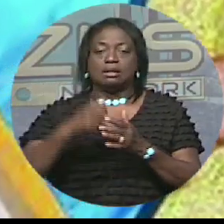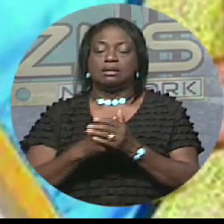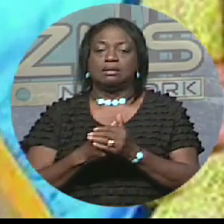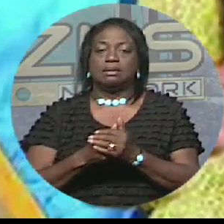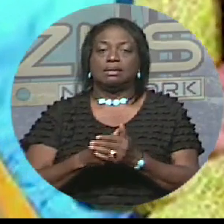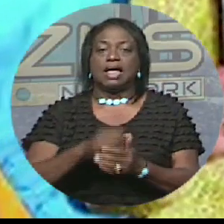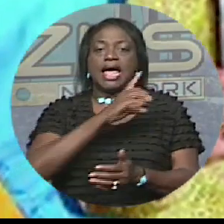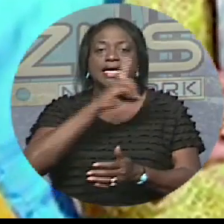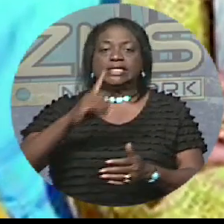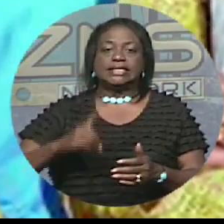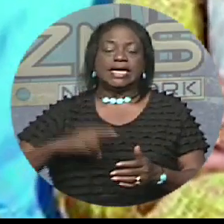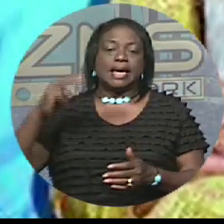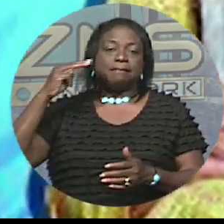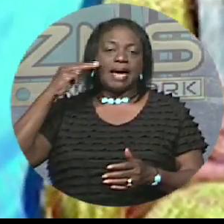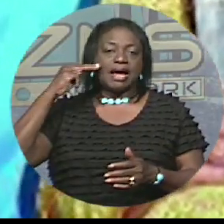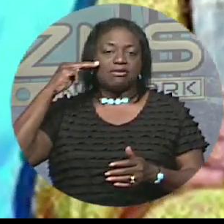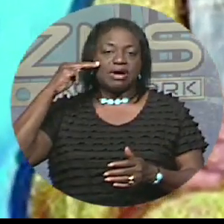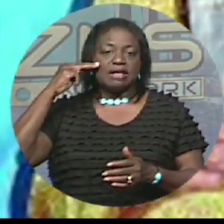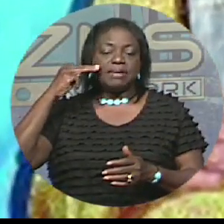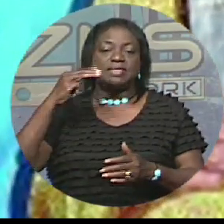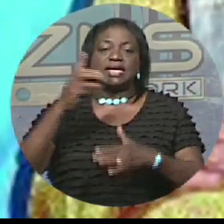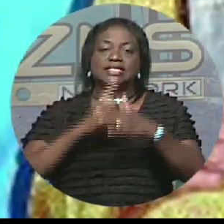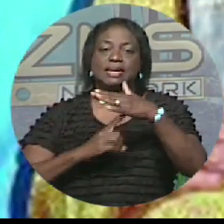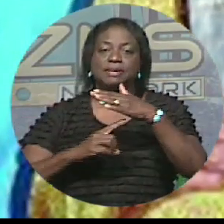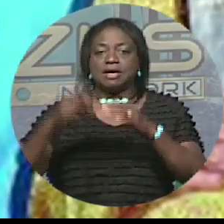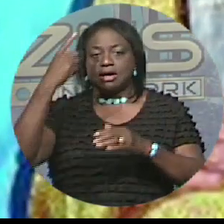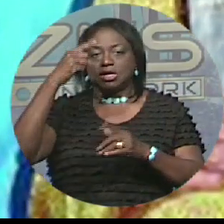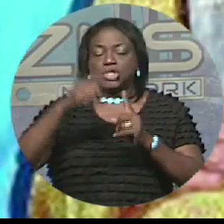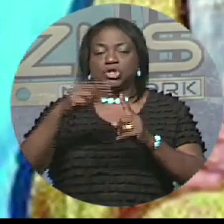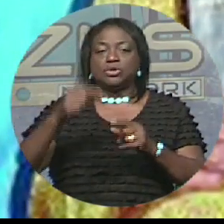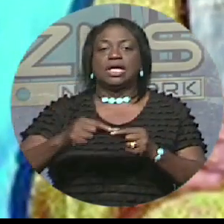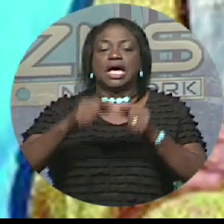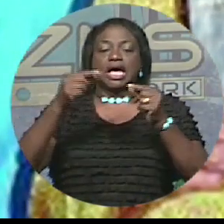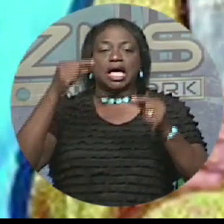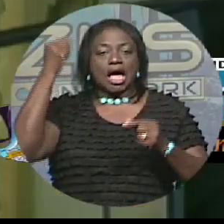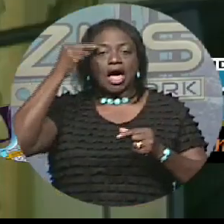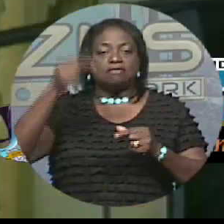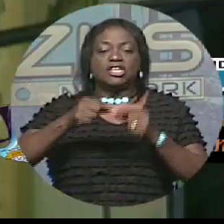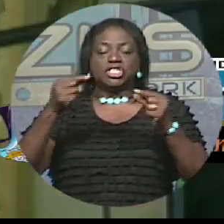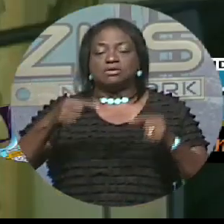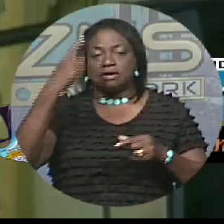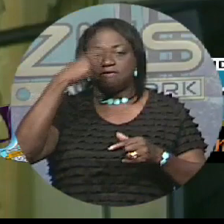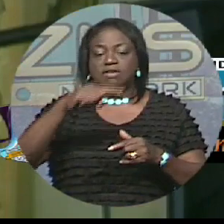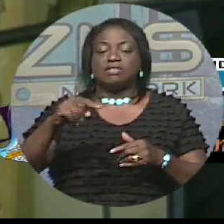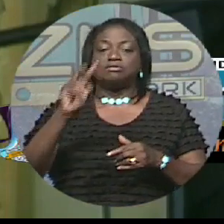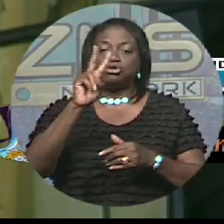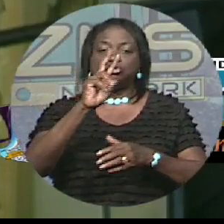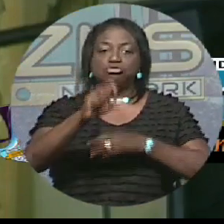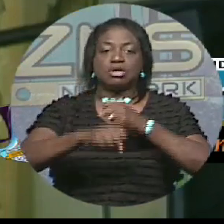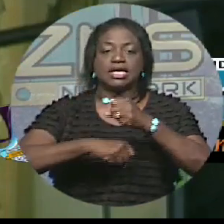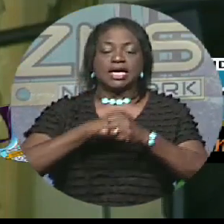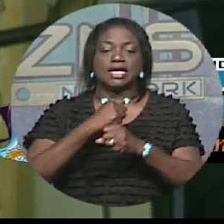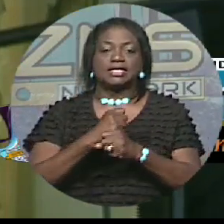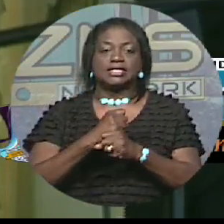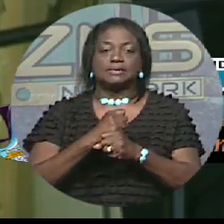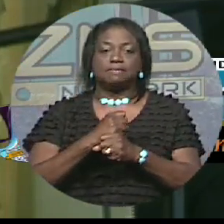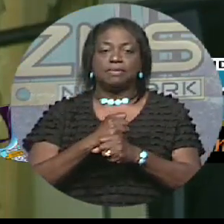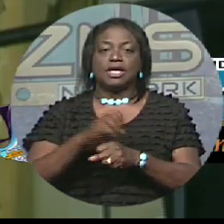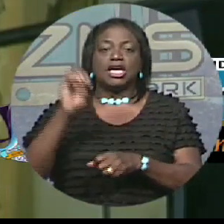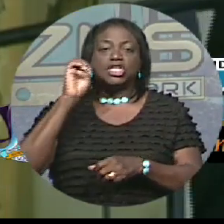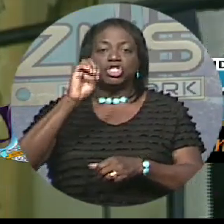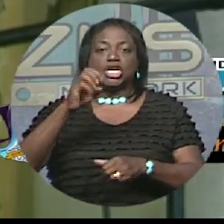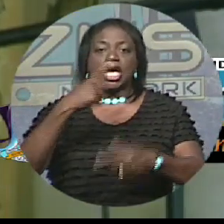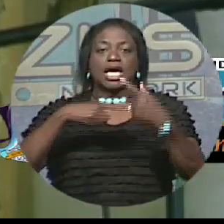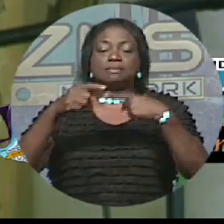Dame Marguerite has been the deputy to the Governor General for the past 2 years. She therefore comes